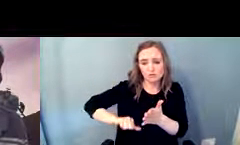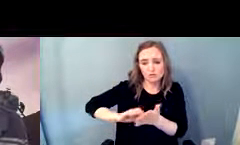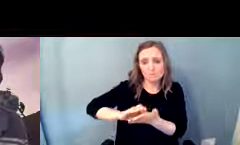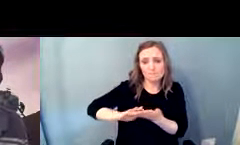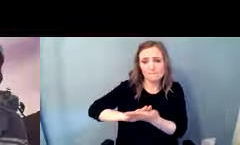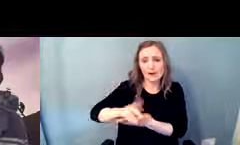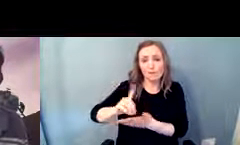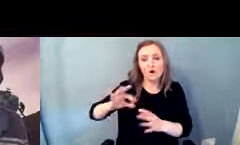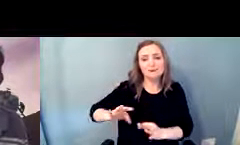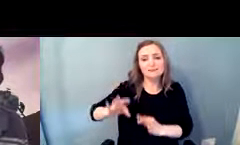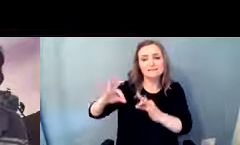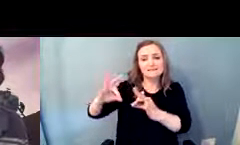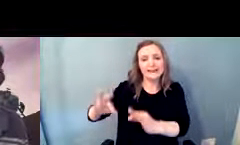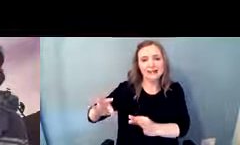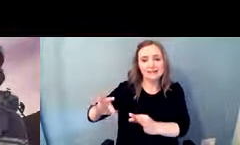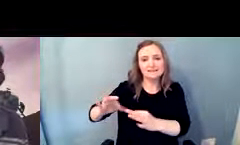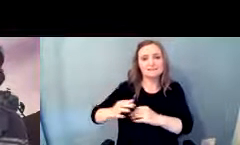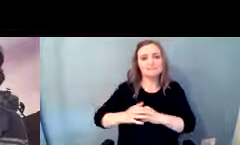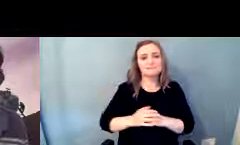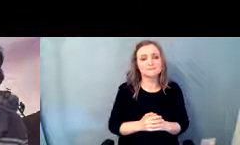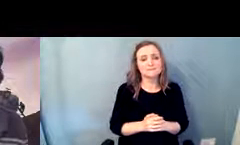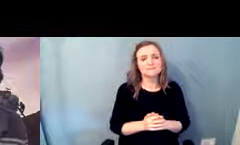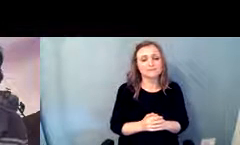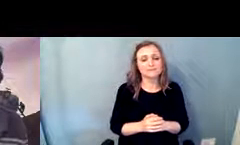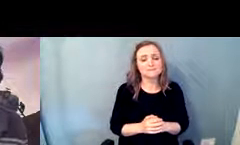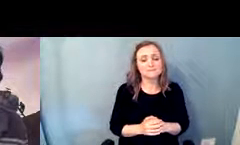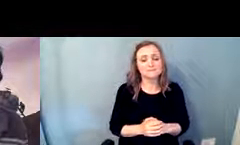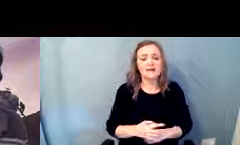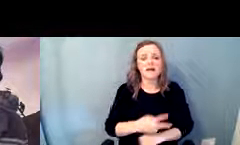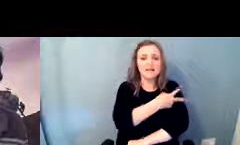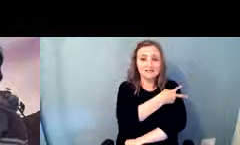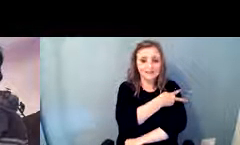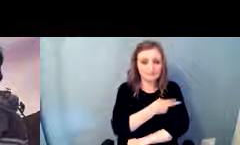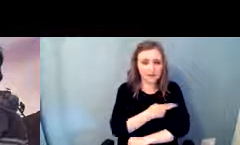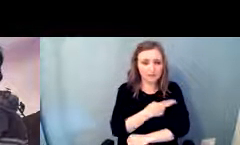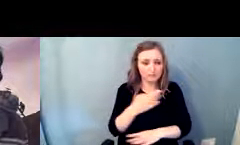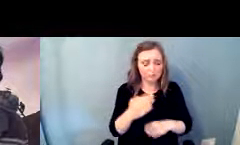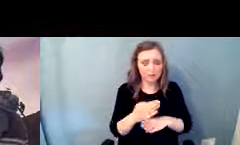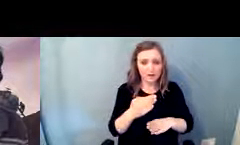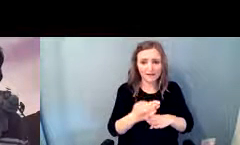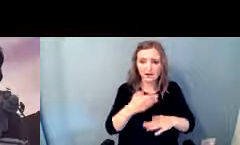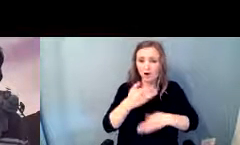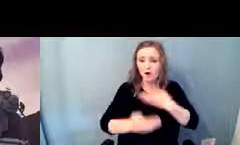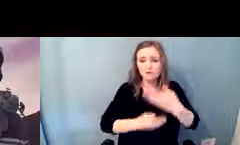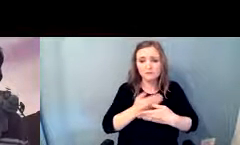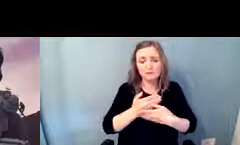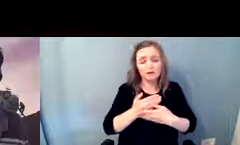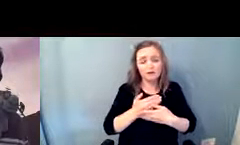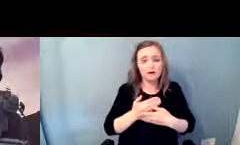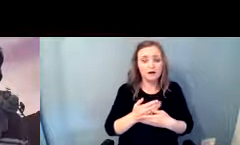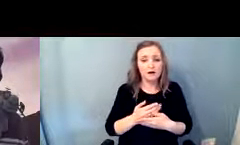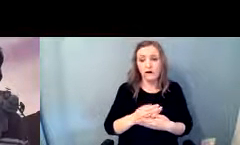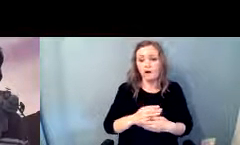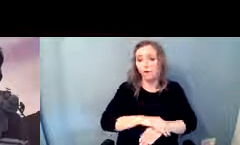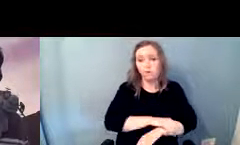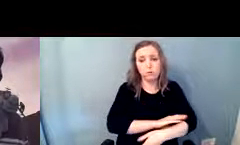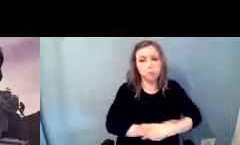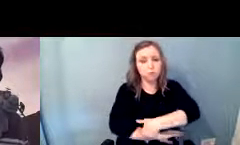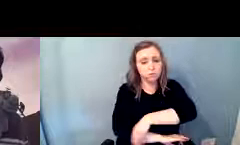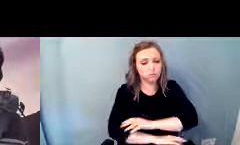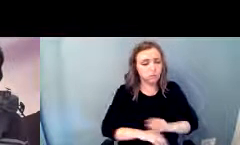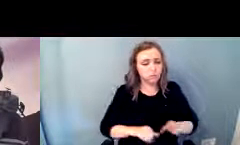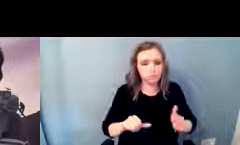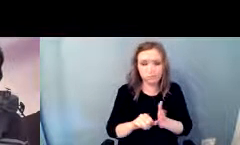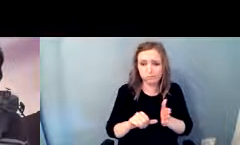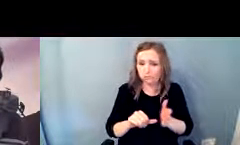The workforce worked incredibly hard through this time to try and continue keeping cancer pathways running with